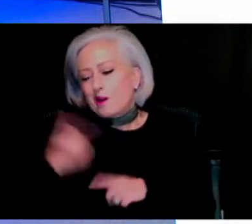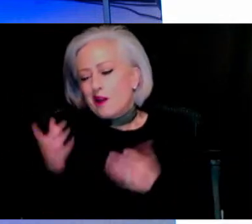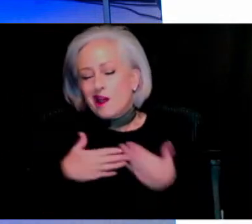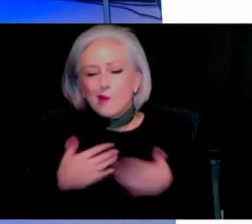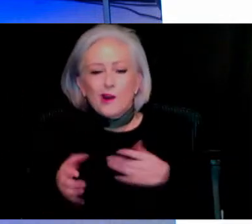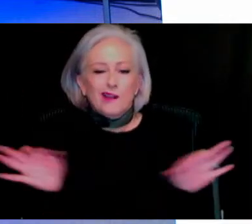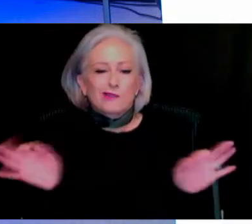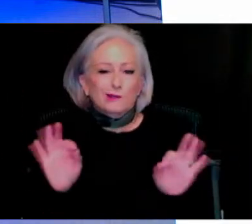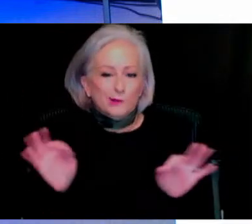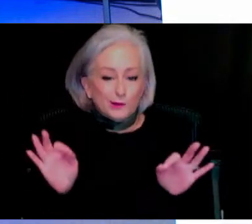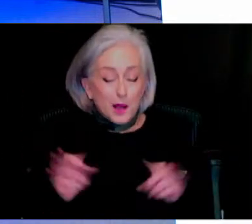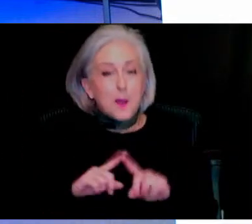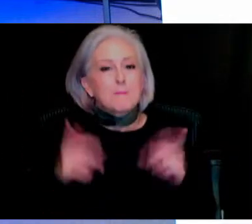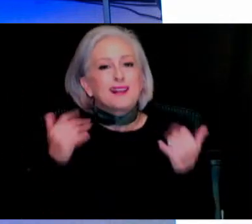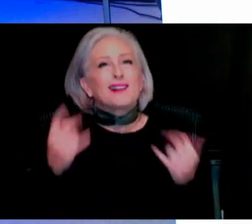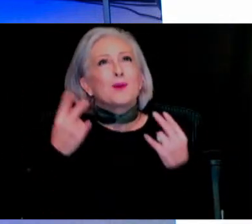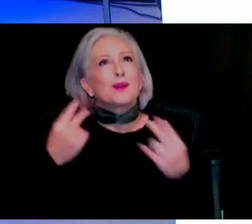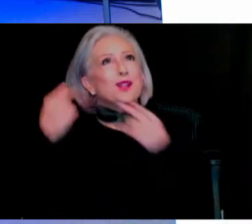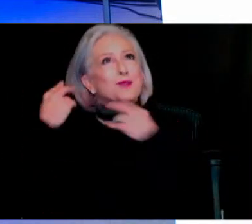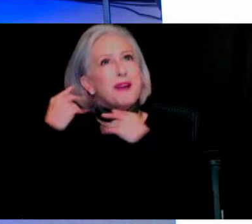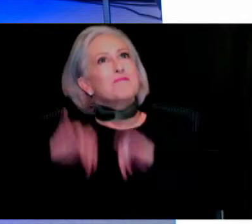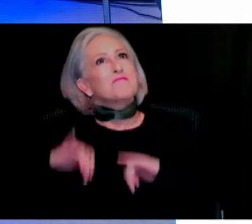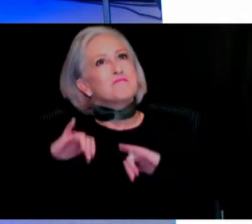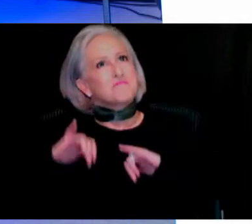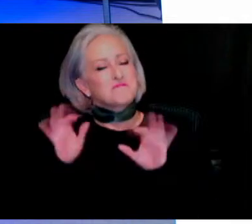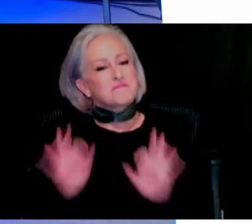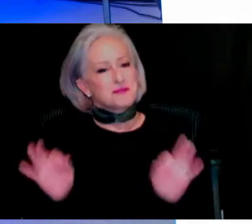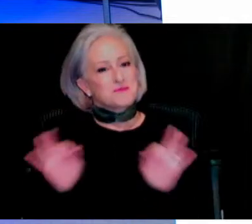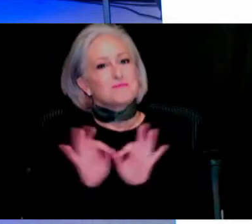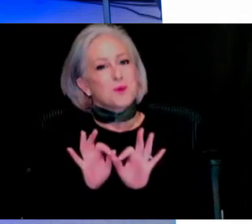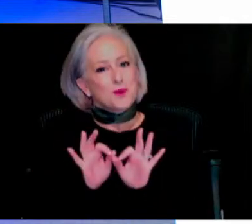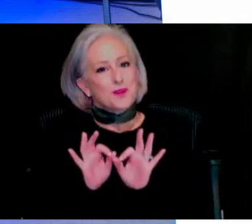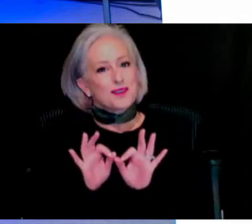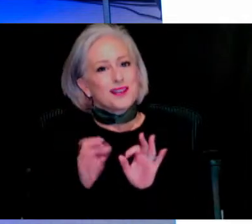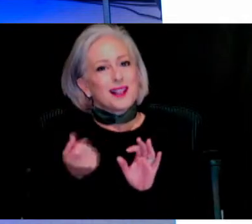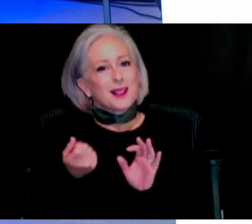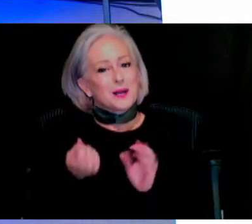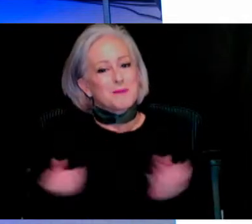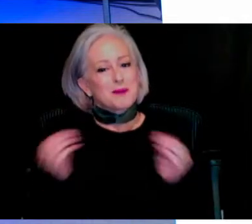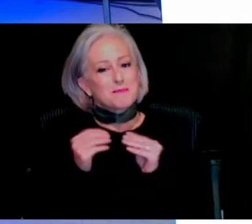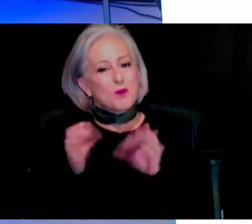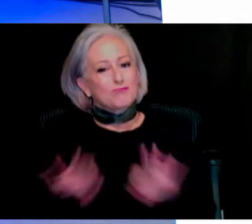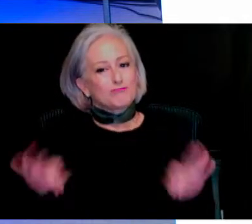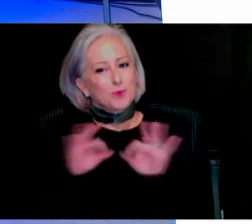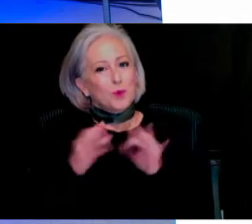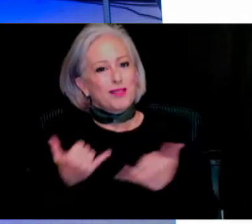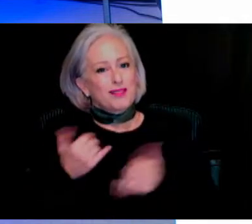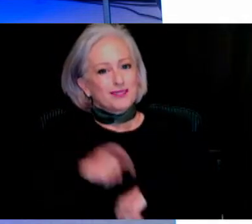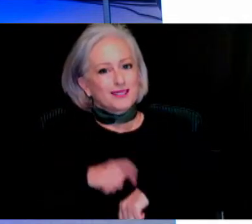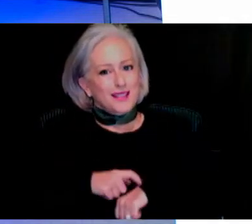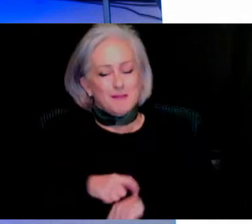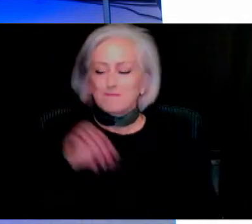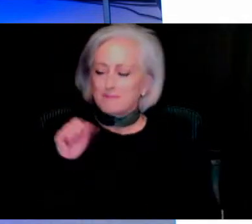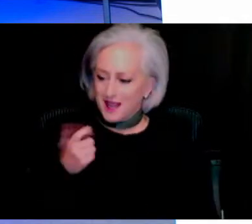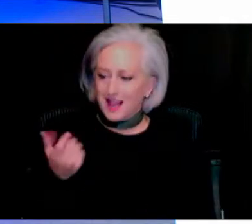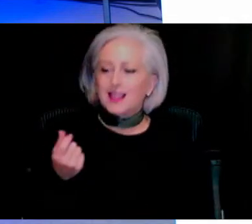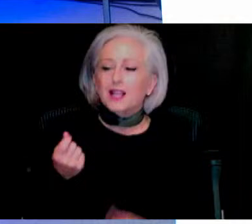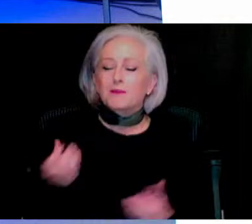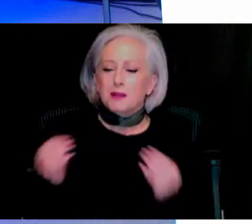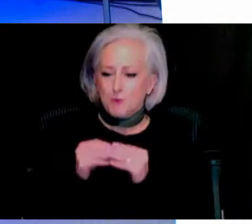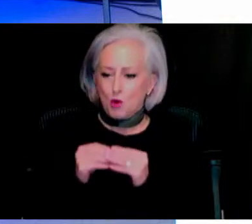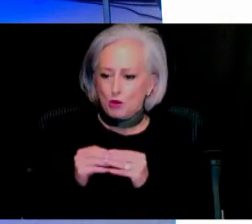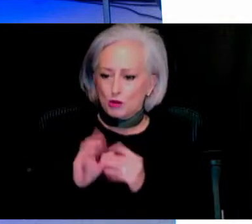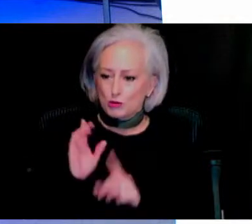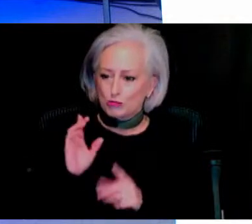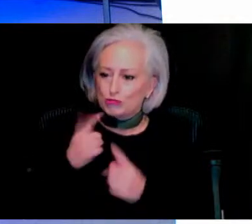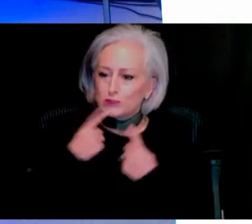minute to reflect and go, well, that actually meant a little bit more this time around. Because it took more to get there. It took more to get Exactly, there this year. exactly. What about